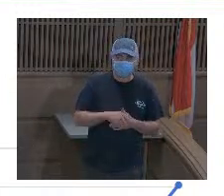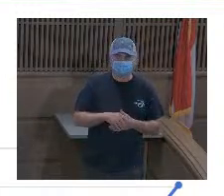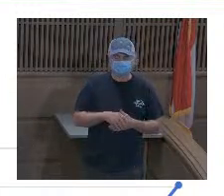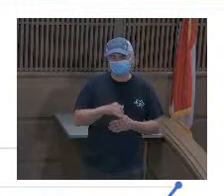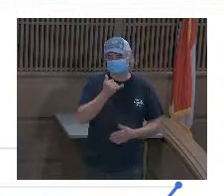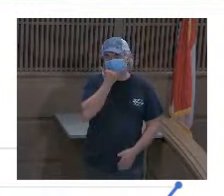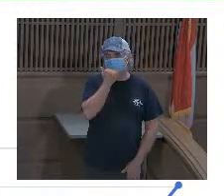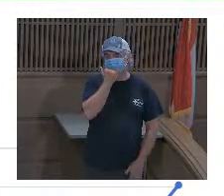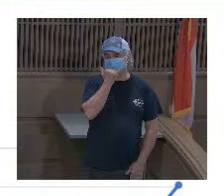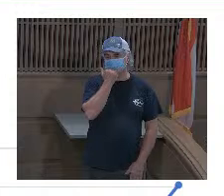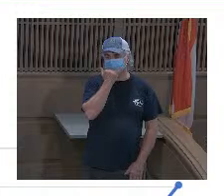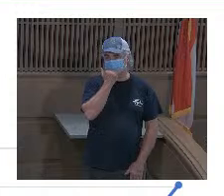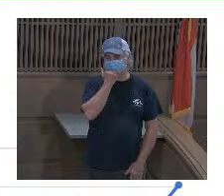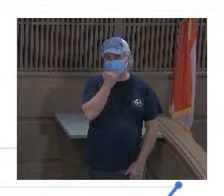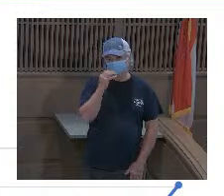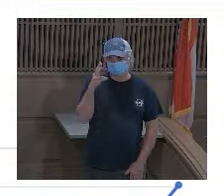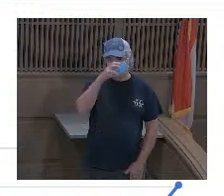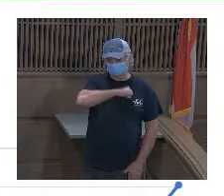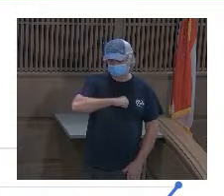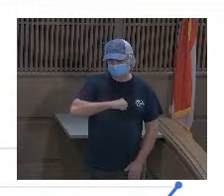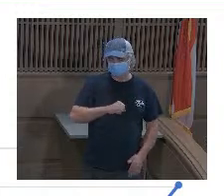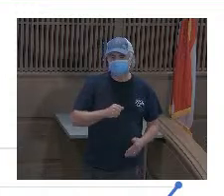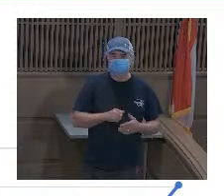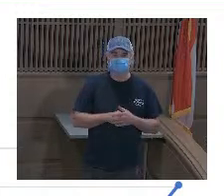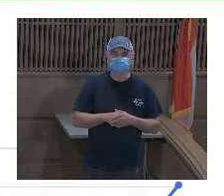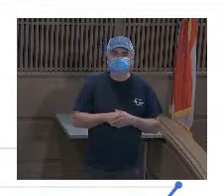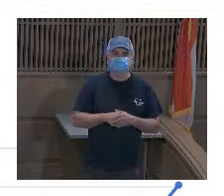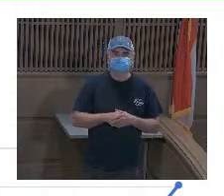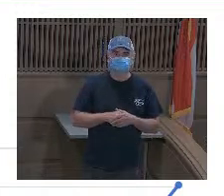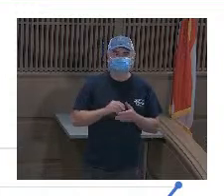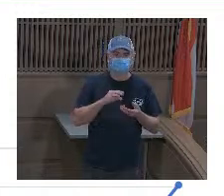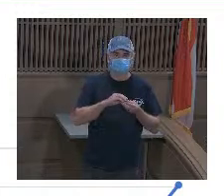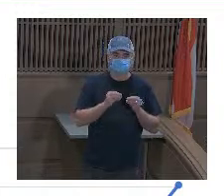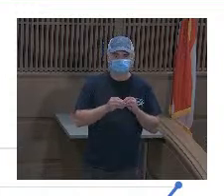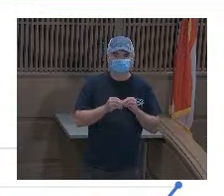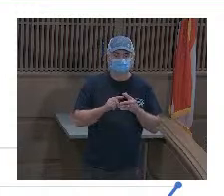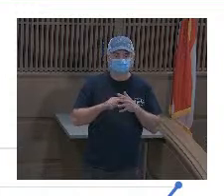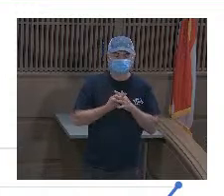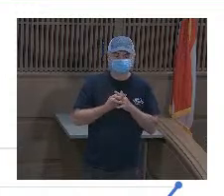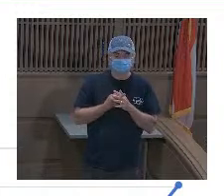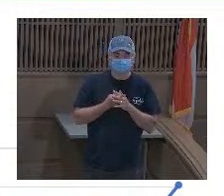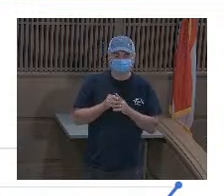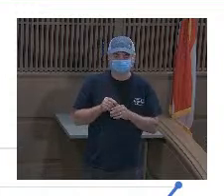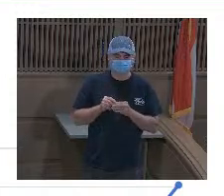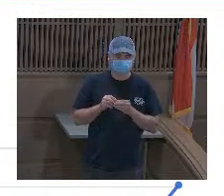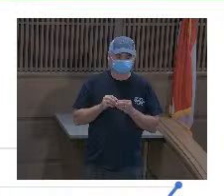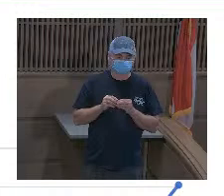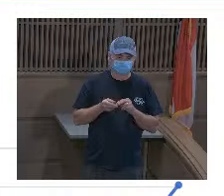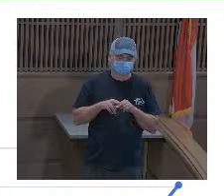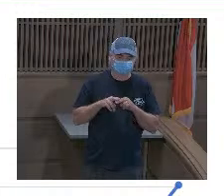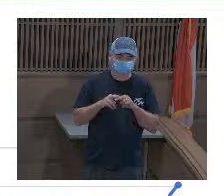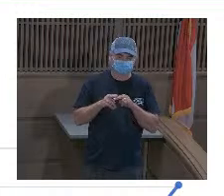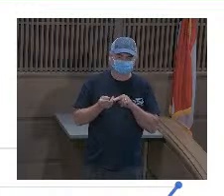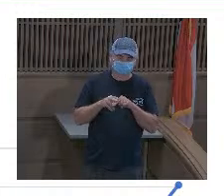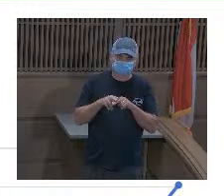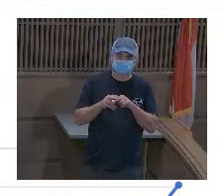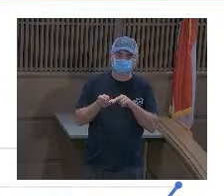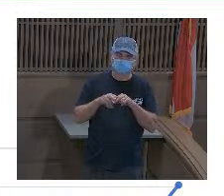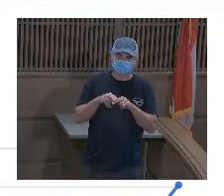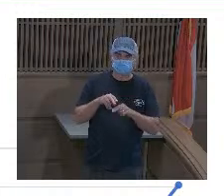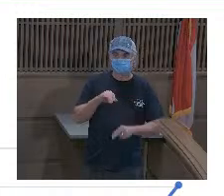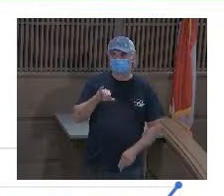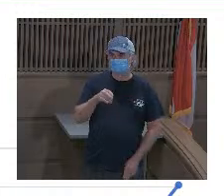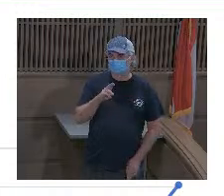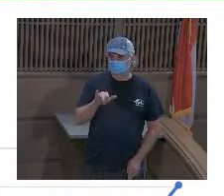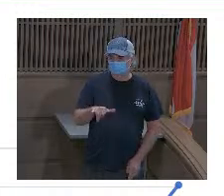an inaccurate assessment. The numbers start trending up in July, the middle of July.